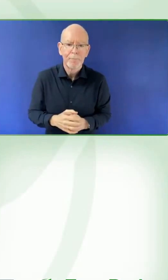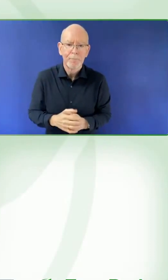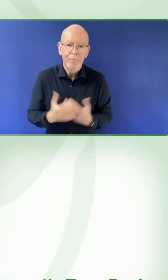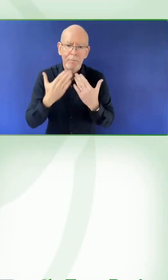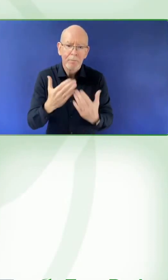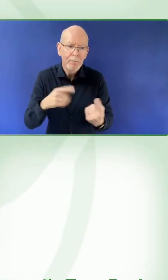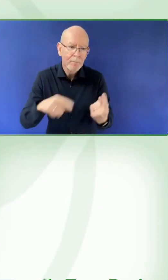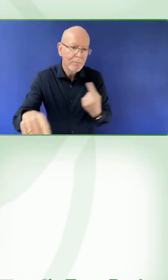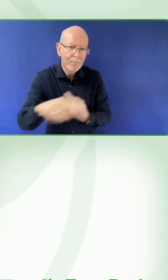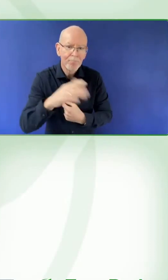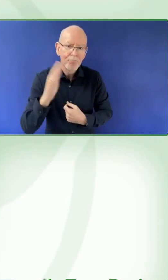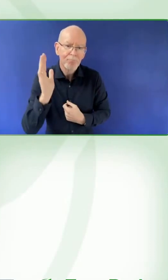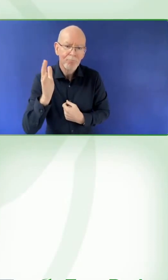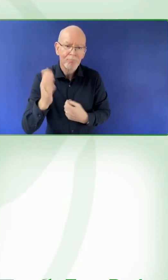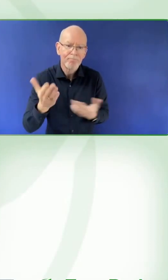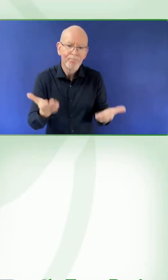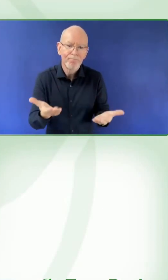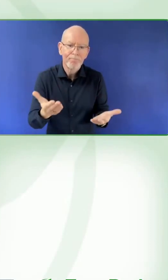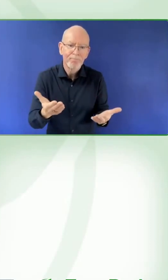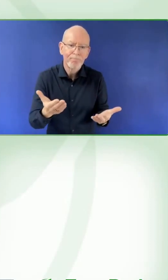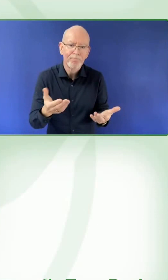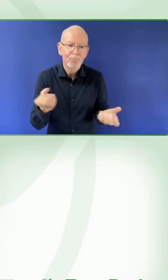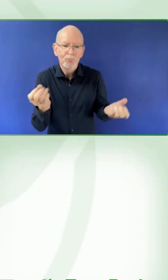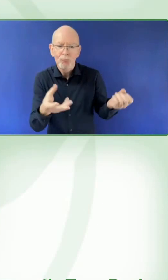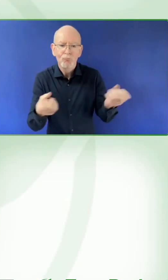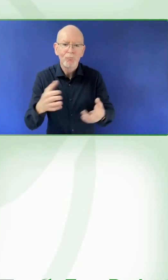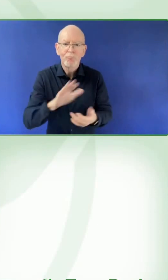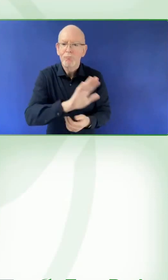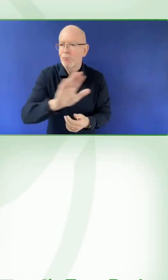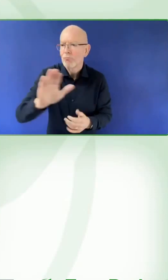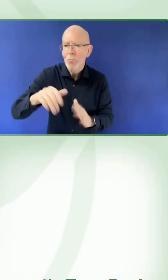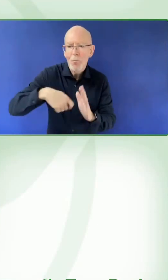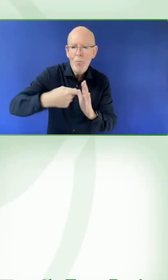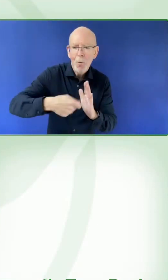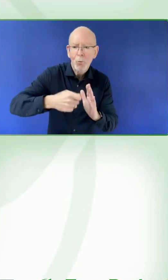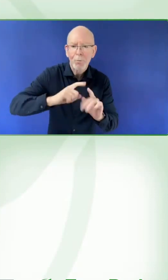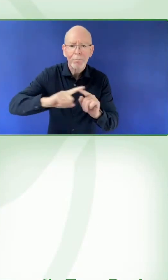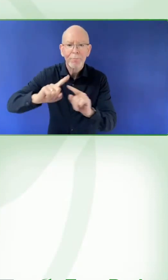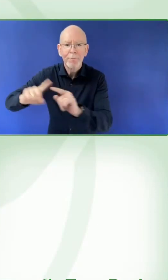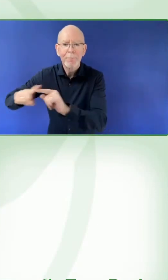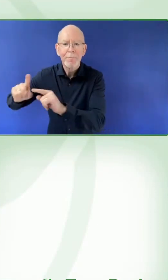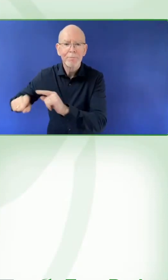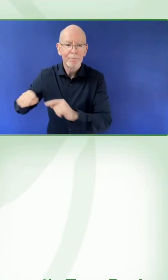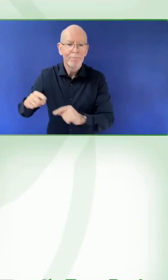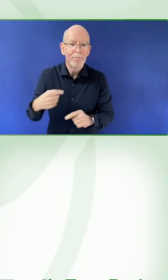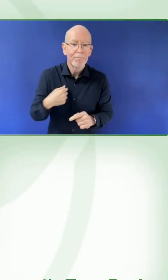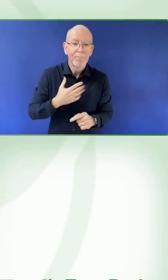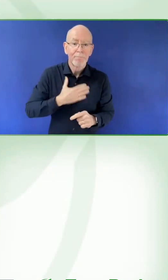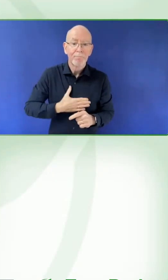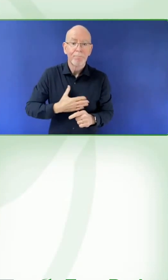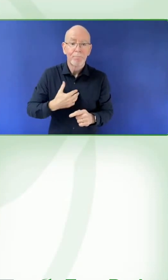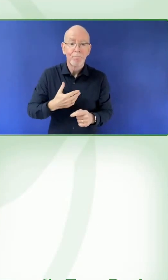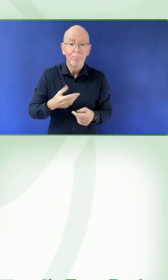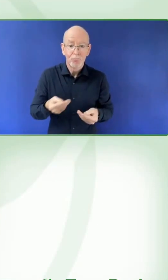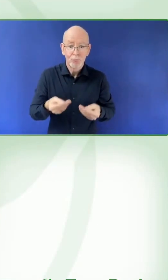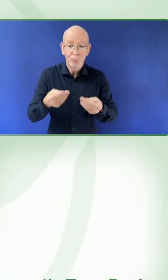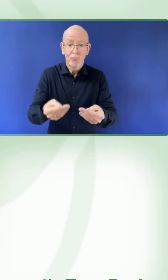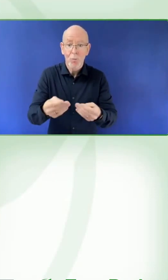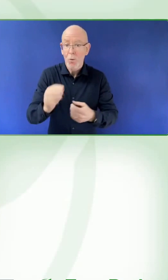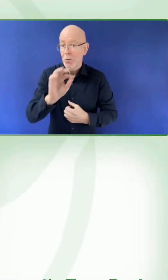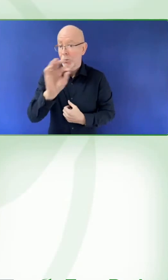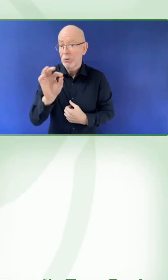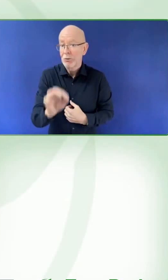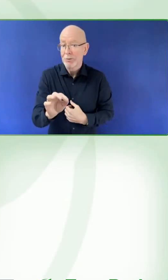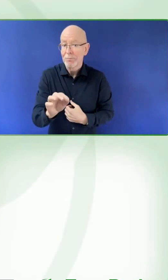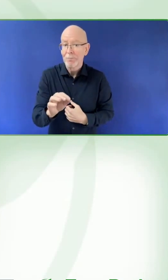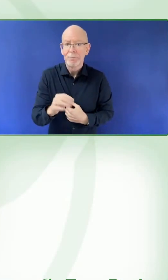panel is, what are the barriers you are facing in moving your programs forward? Is it